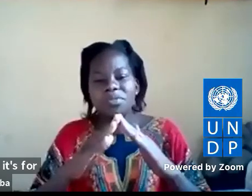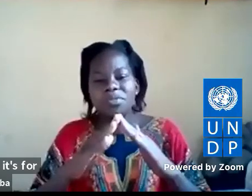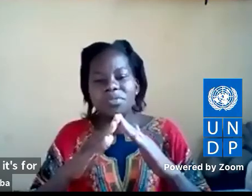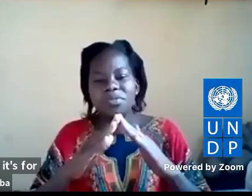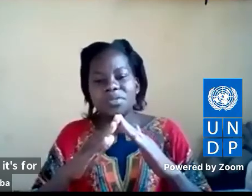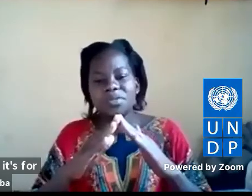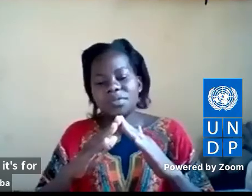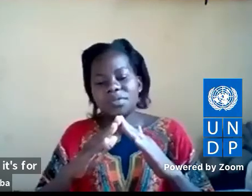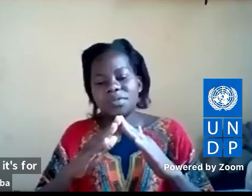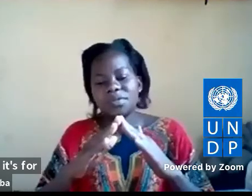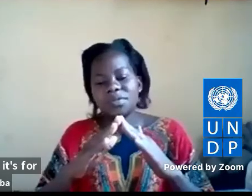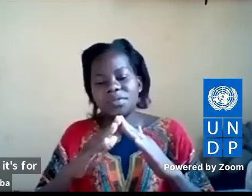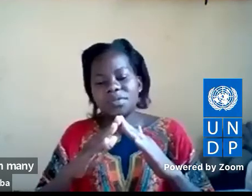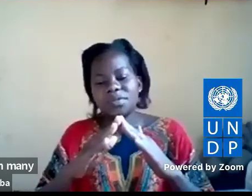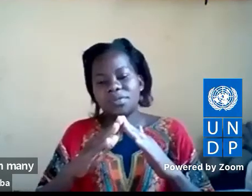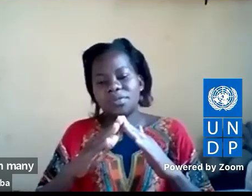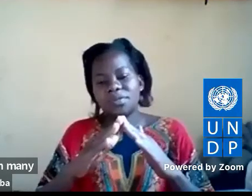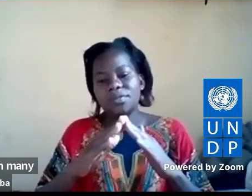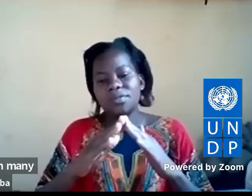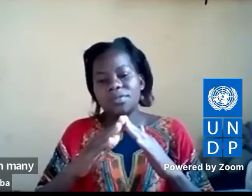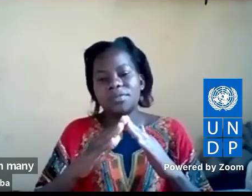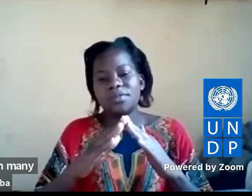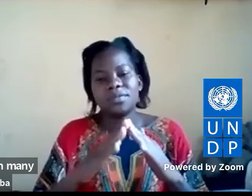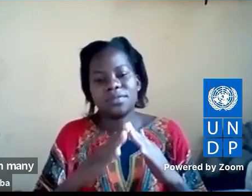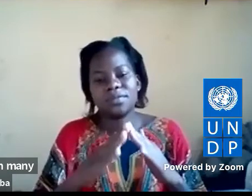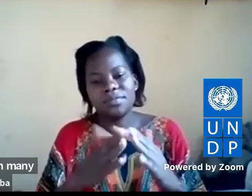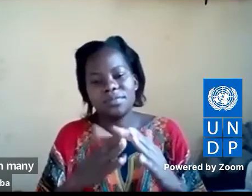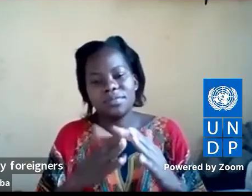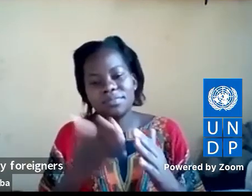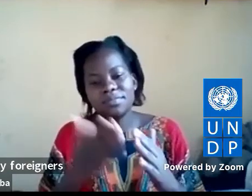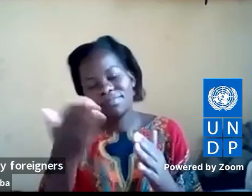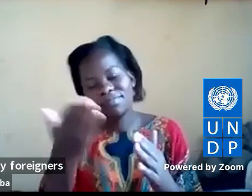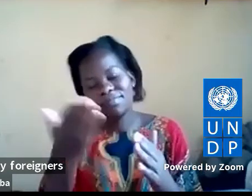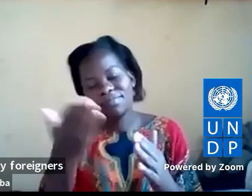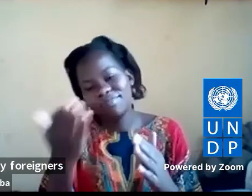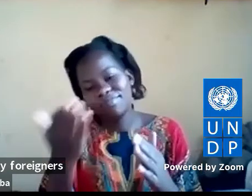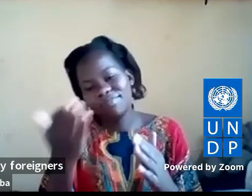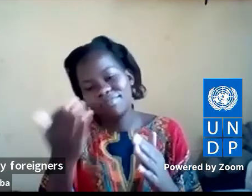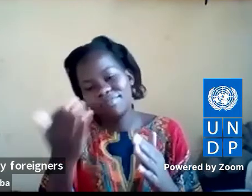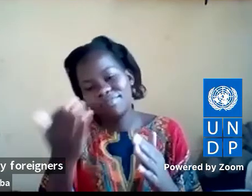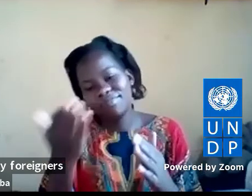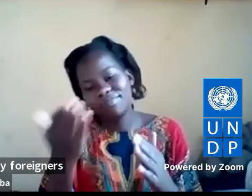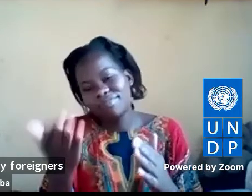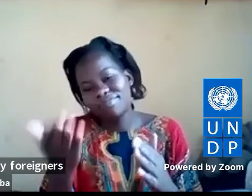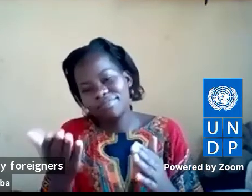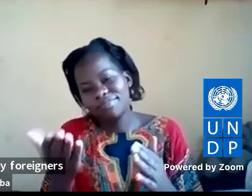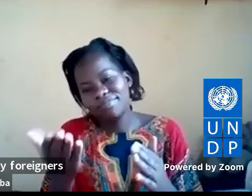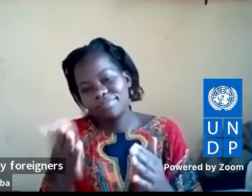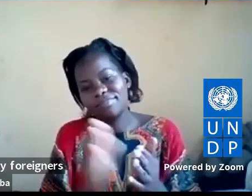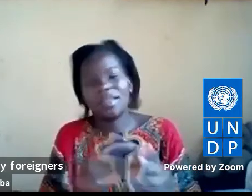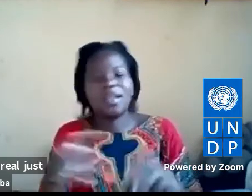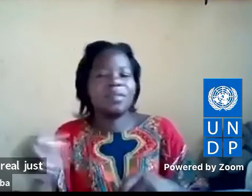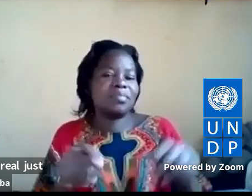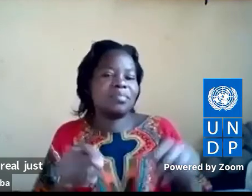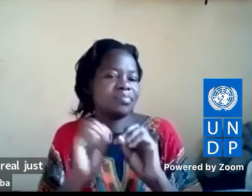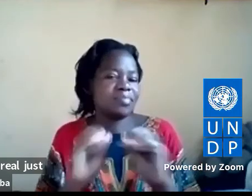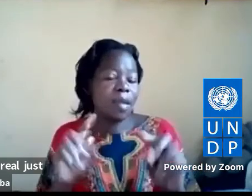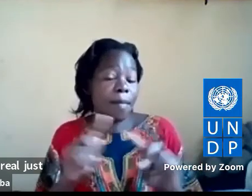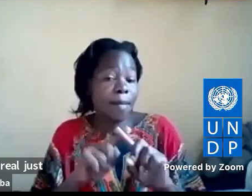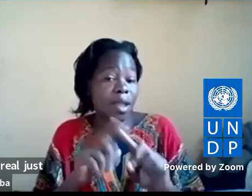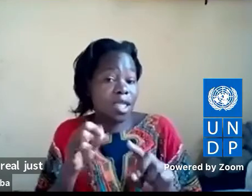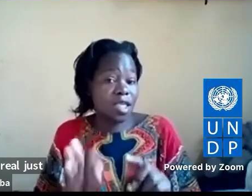seen many foreigners coming in Uganda, extracting the sand in Dwela, the stones that are